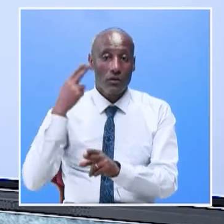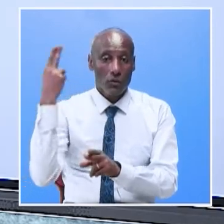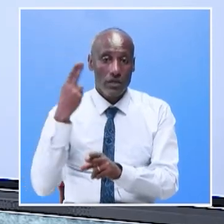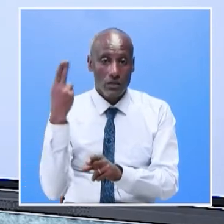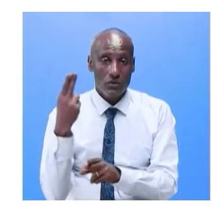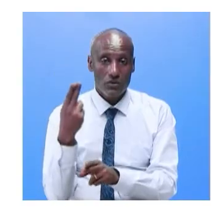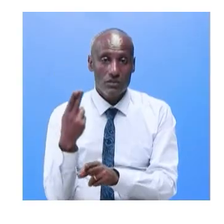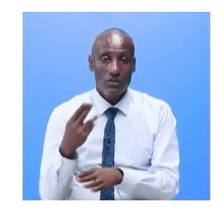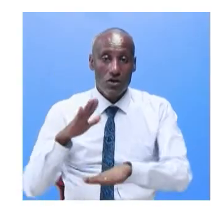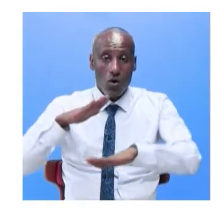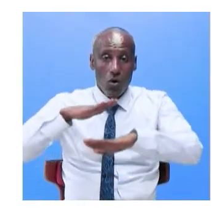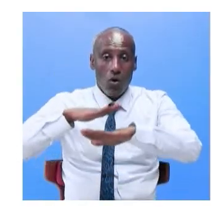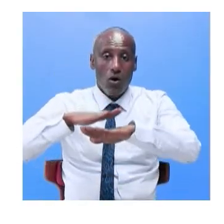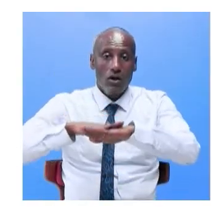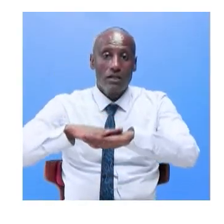Tuesday.